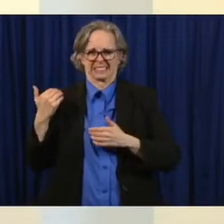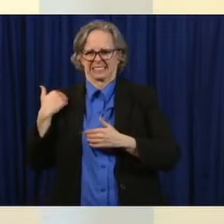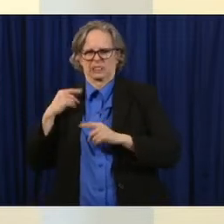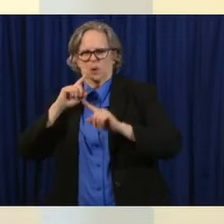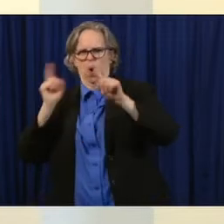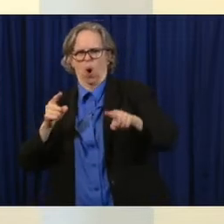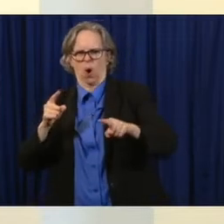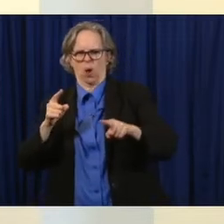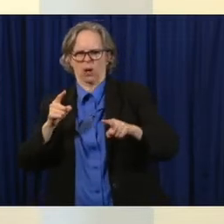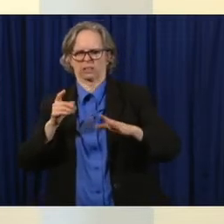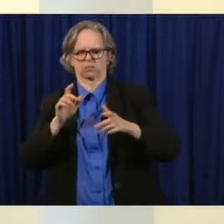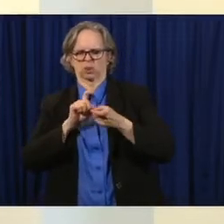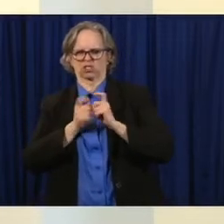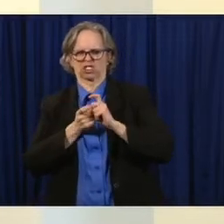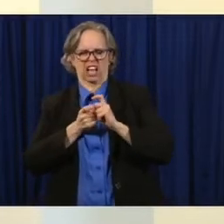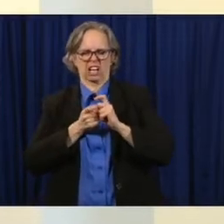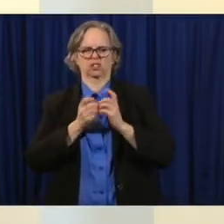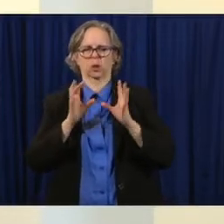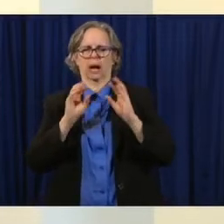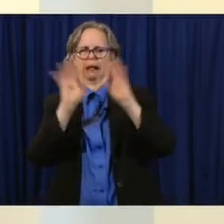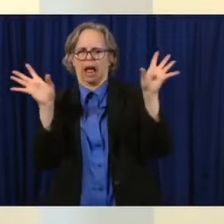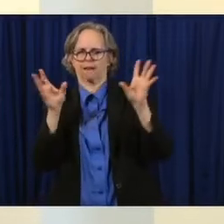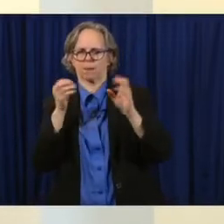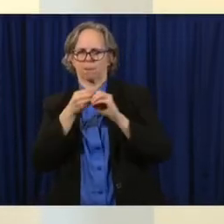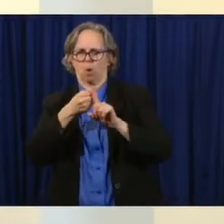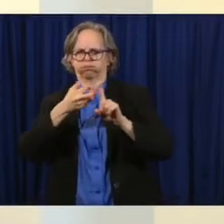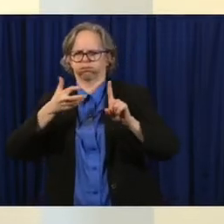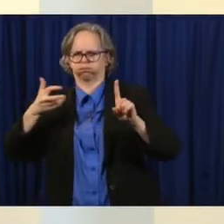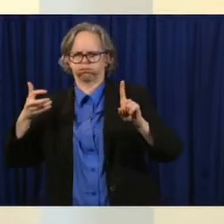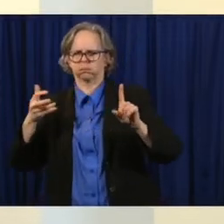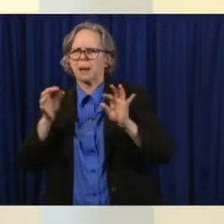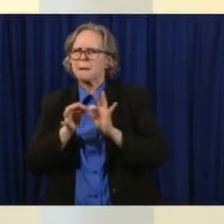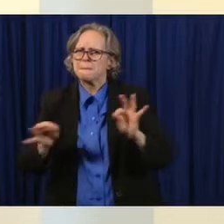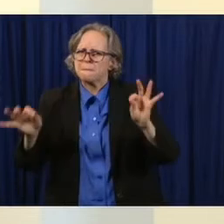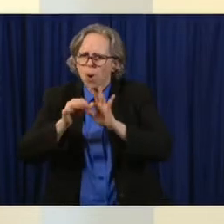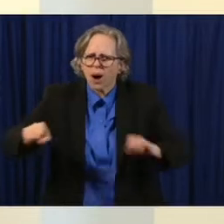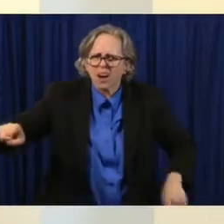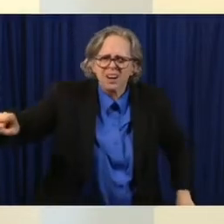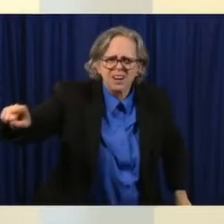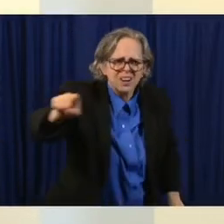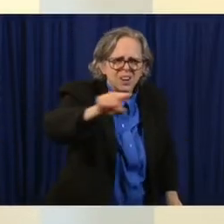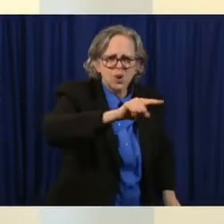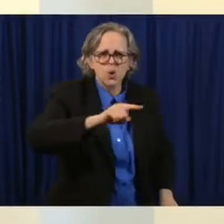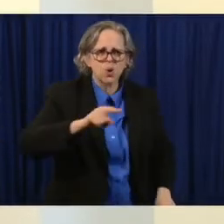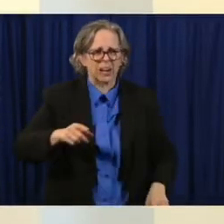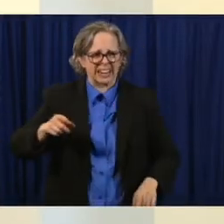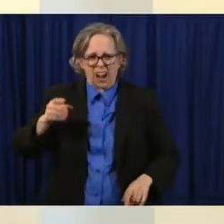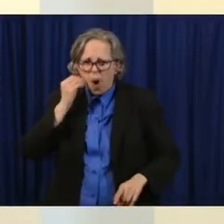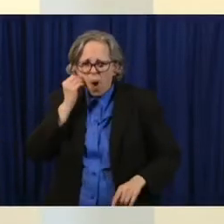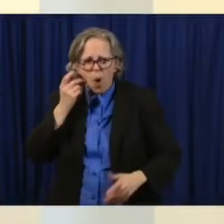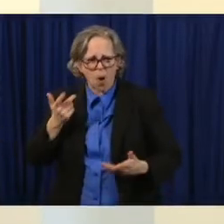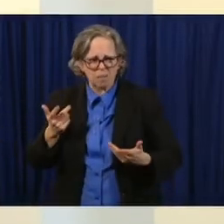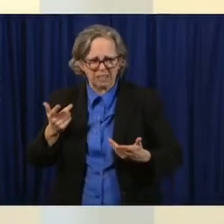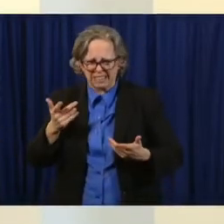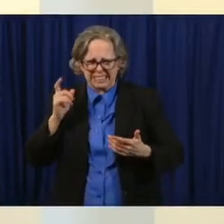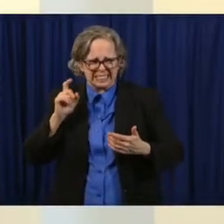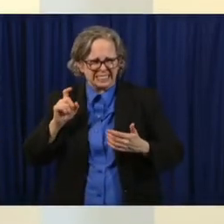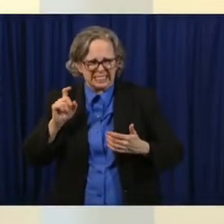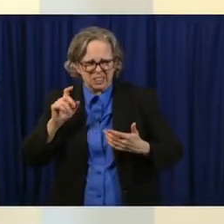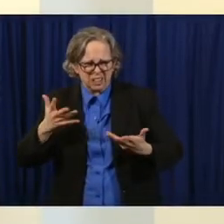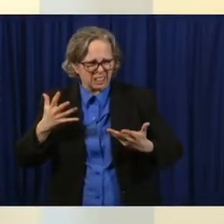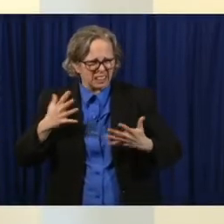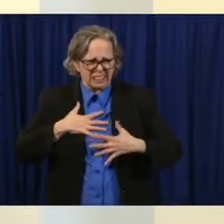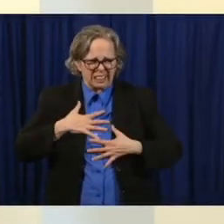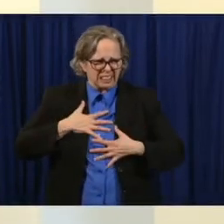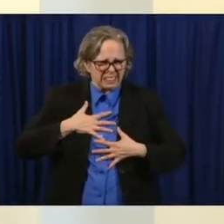clarifying that order. It's really, really important. And if you're at home and if you're having a change in your clinical condition, please reach out to your